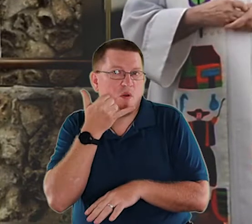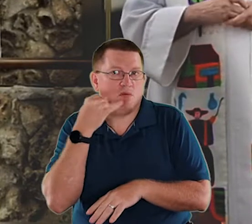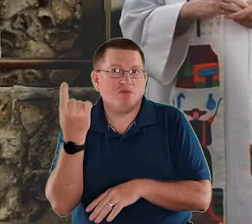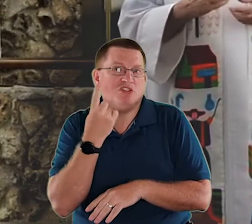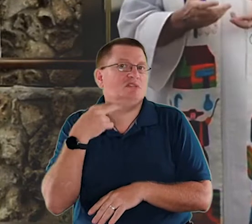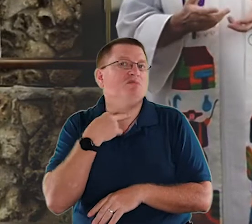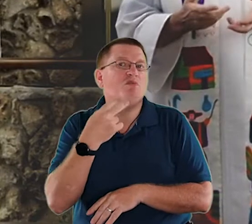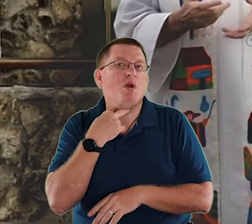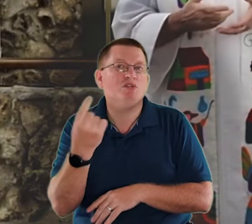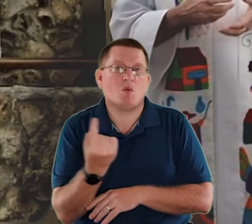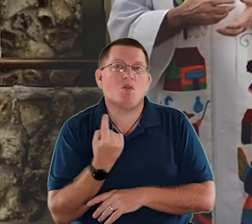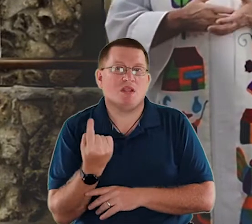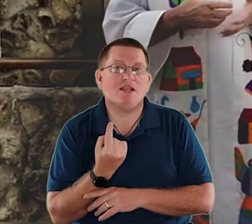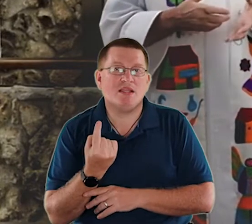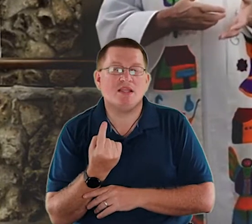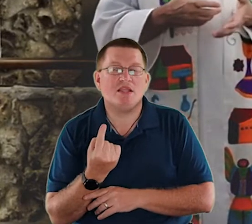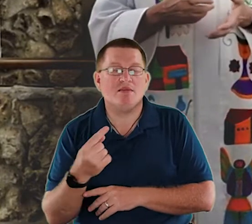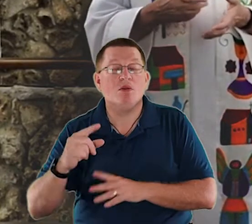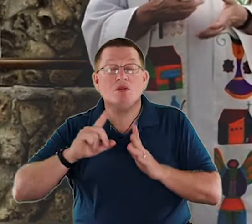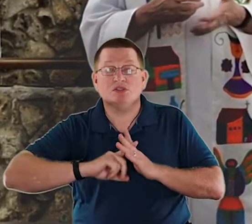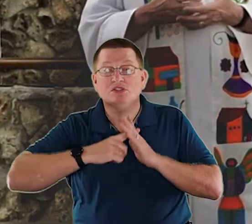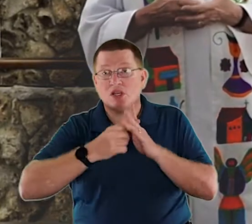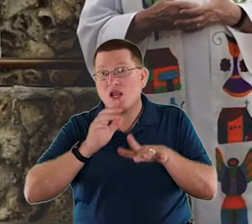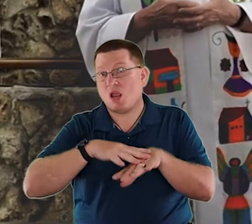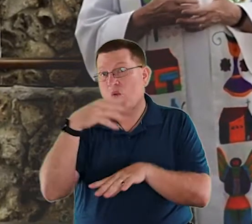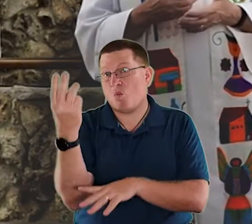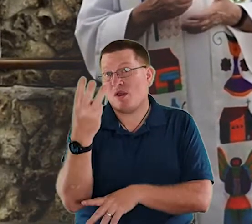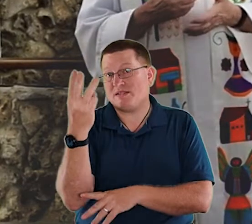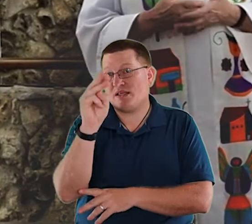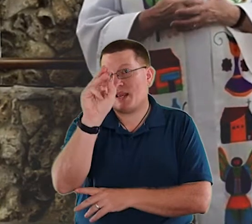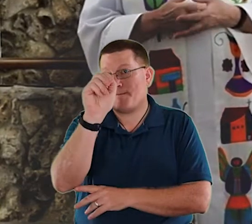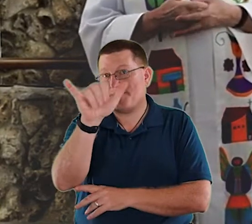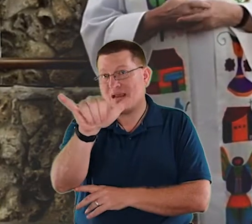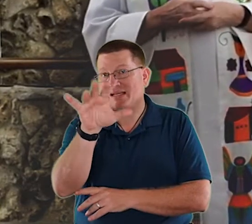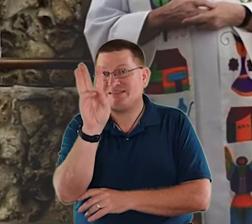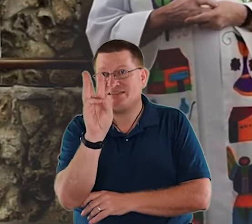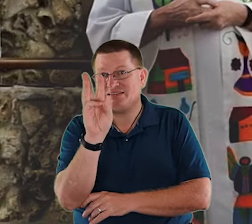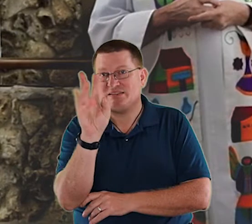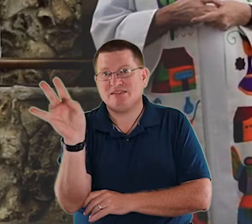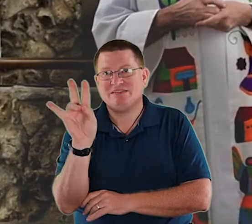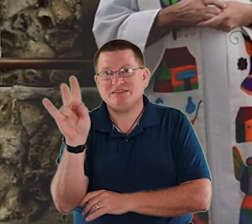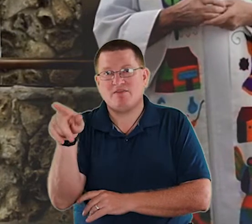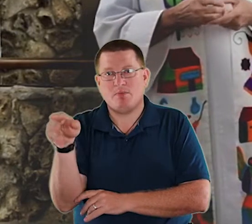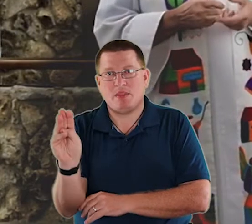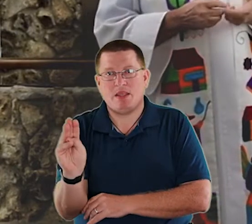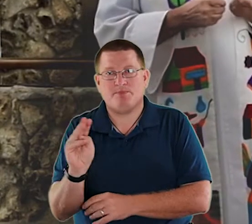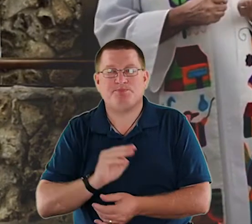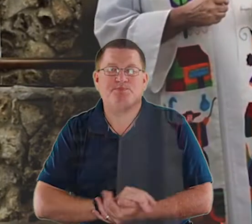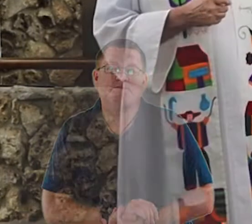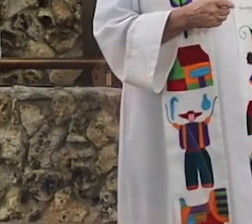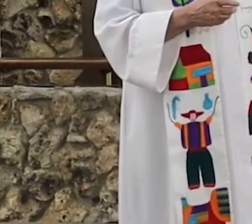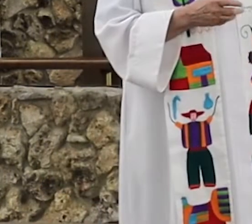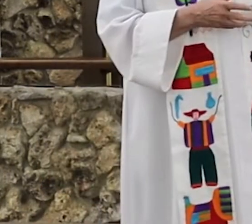face. I'm starting this on Wednesday, May 6th at 7 o'clock.